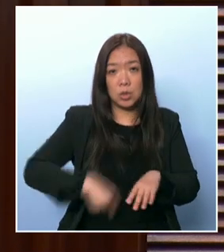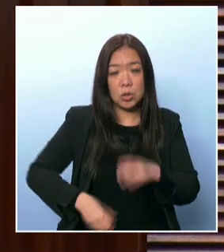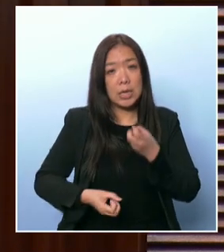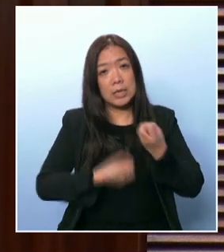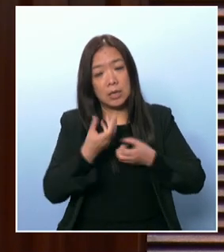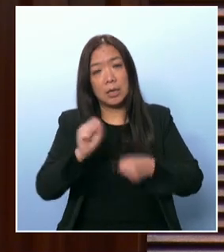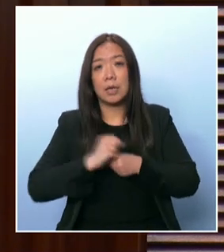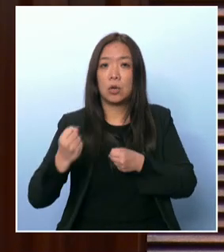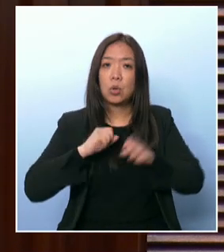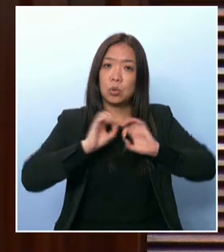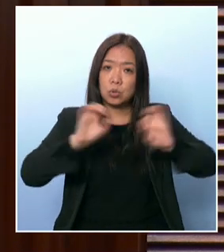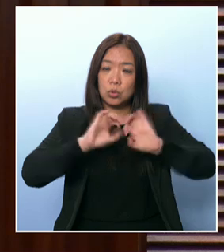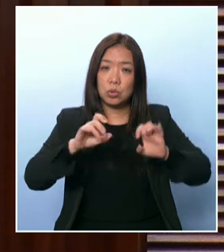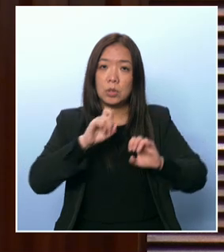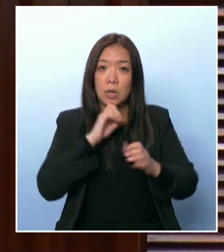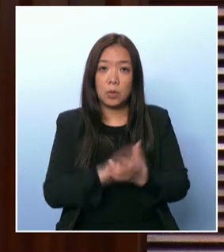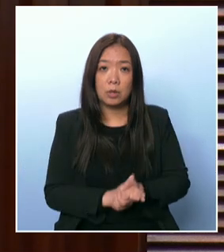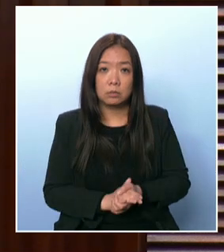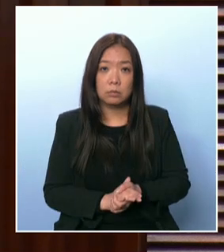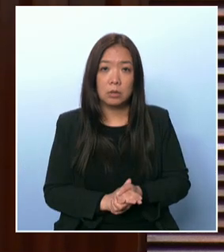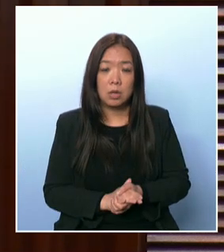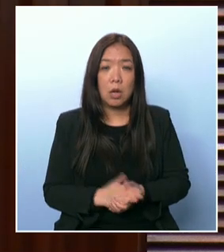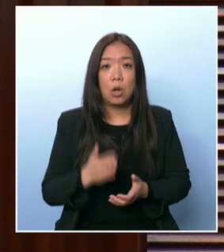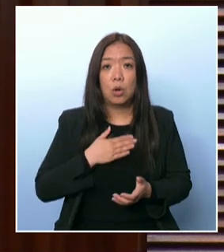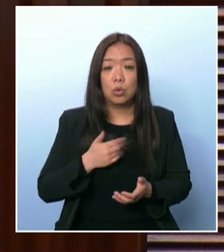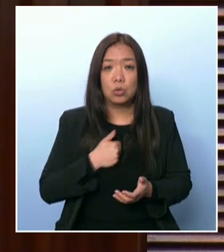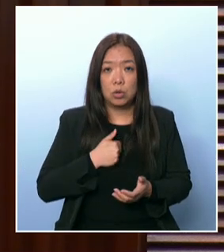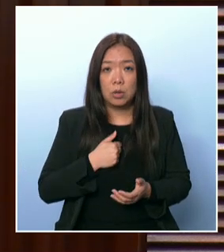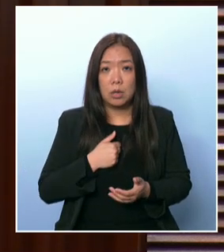Now, we have heard members' views, and we have stepped up promotion.